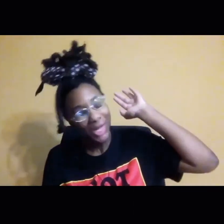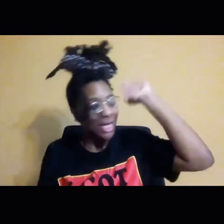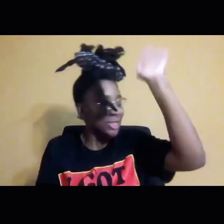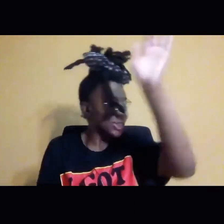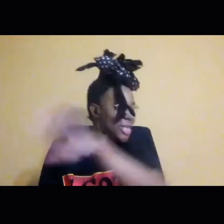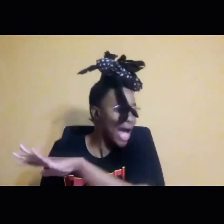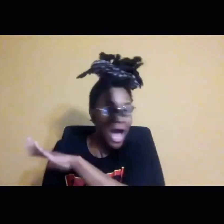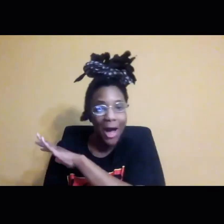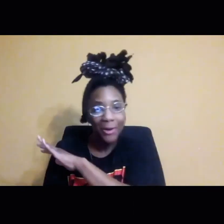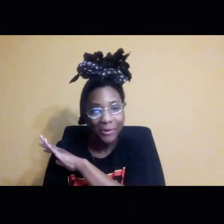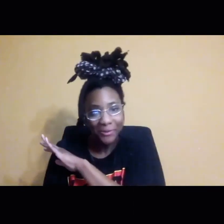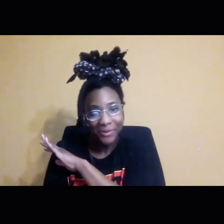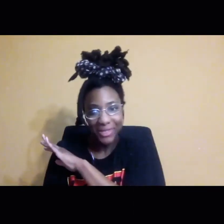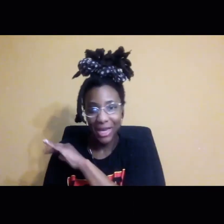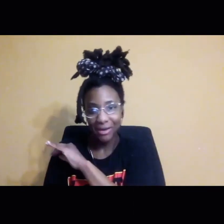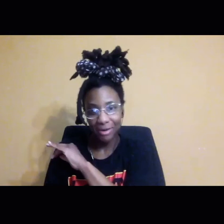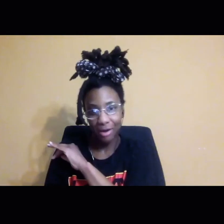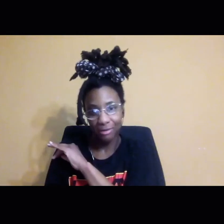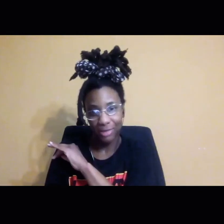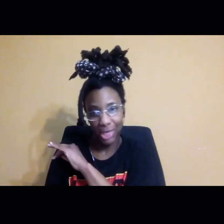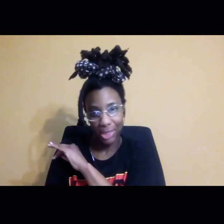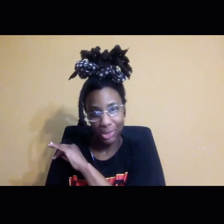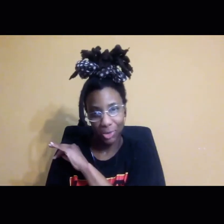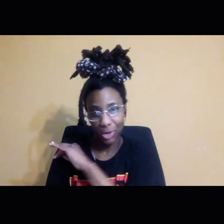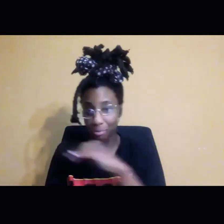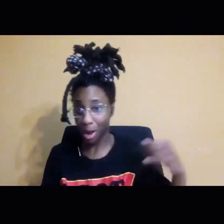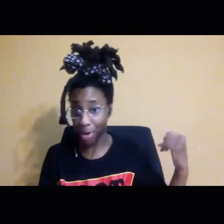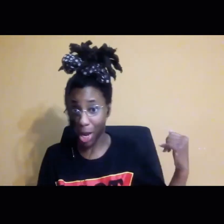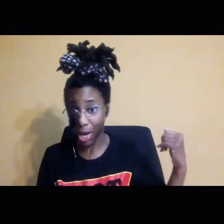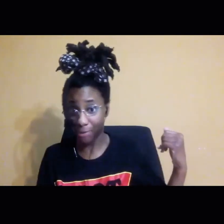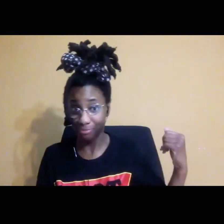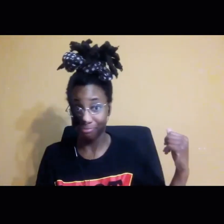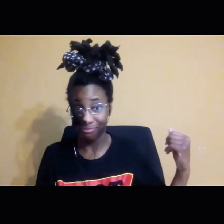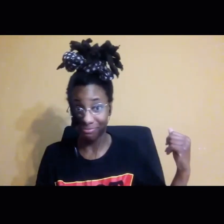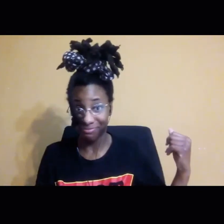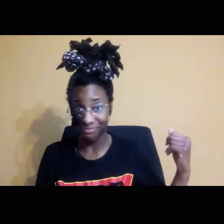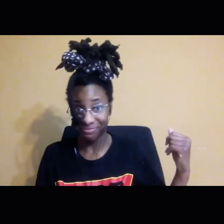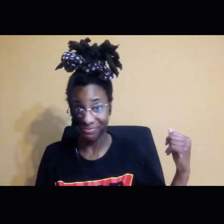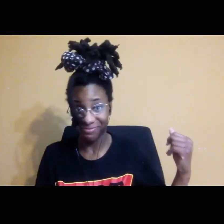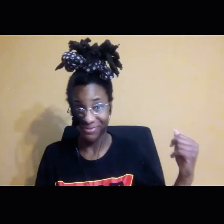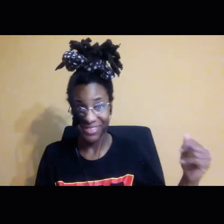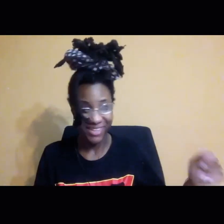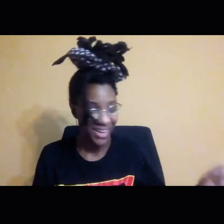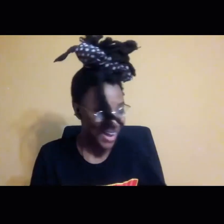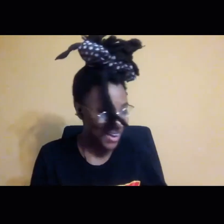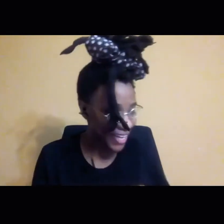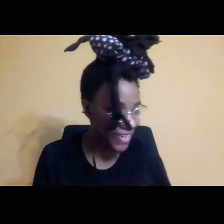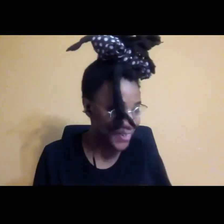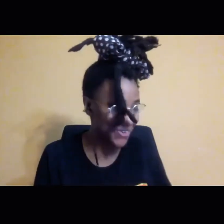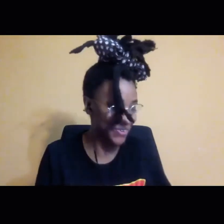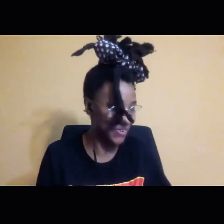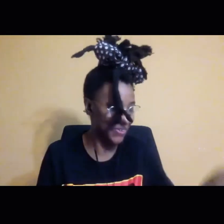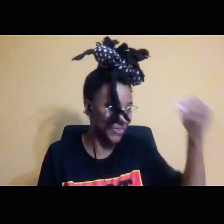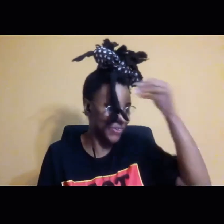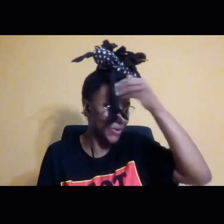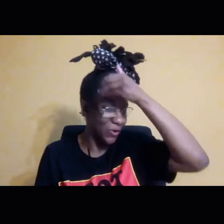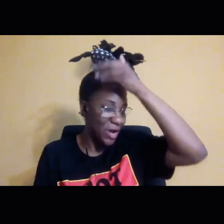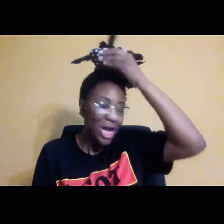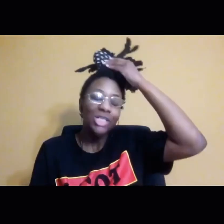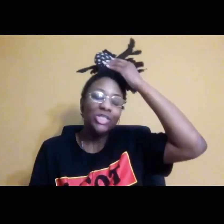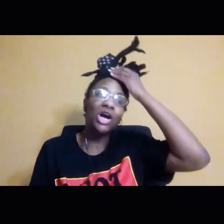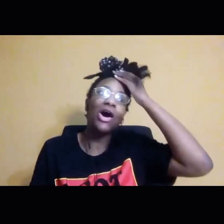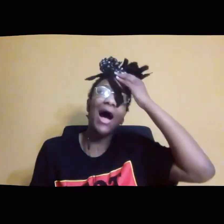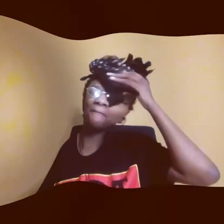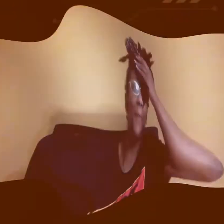you? So, yeah. Oh, did I cut you off? My bad. The man smiles,